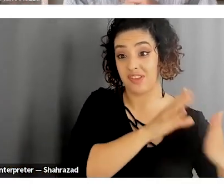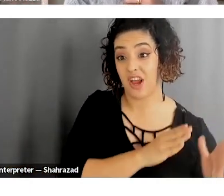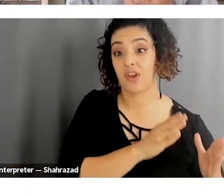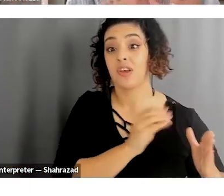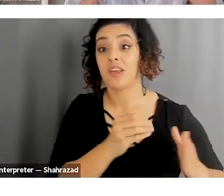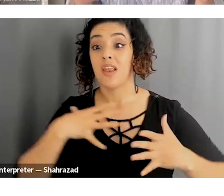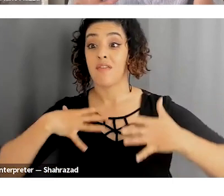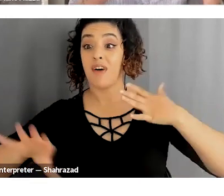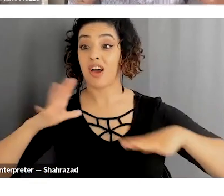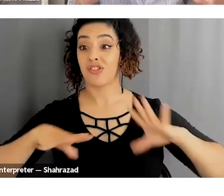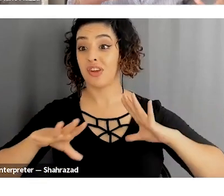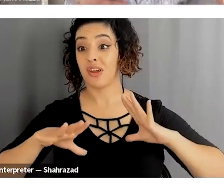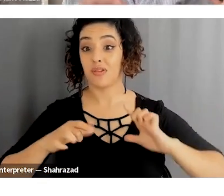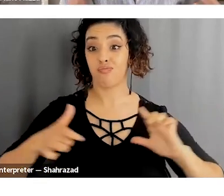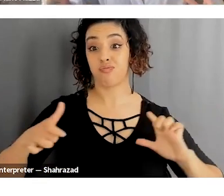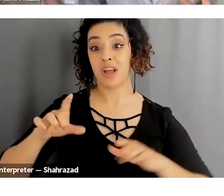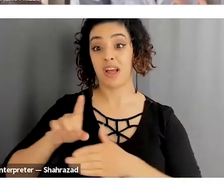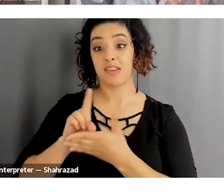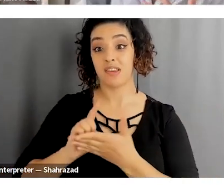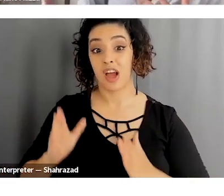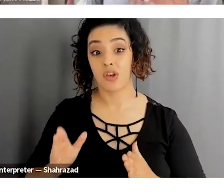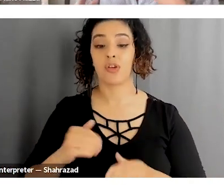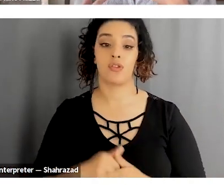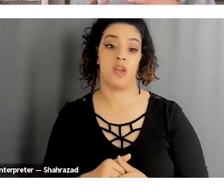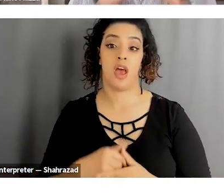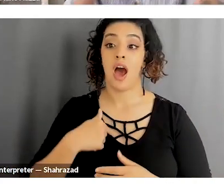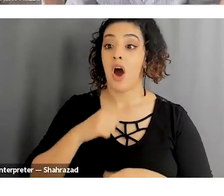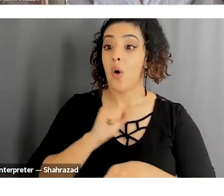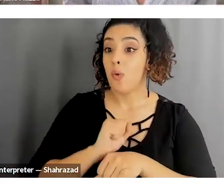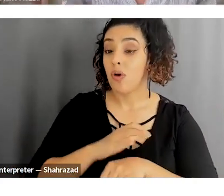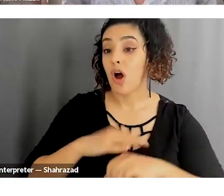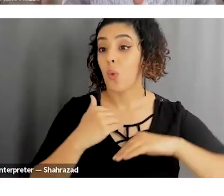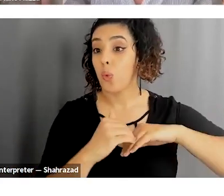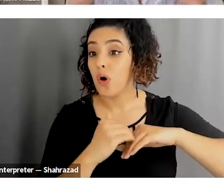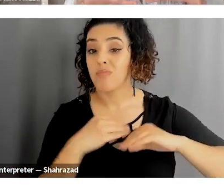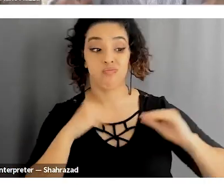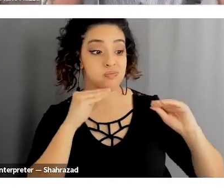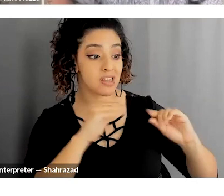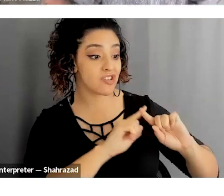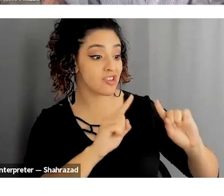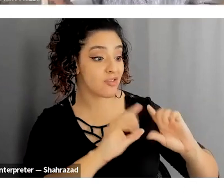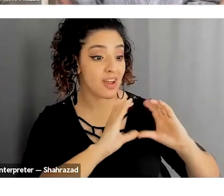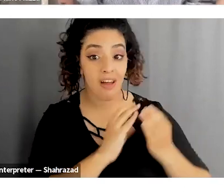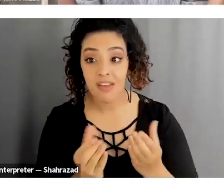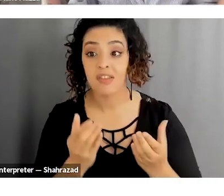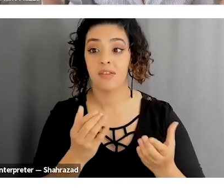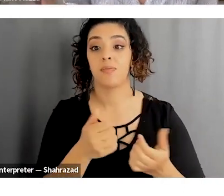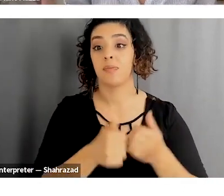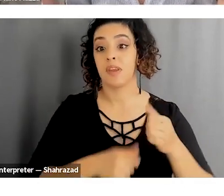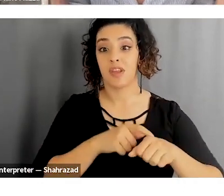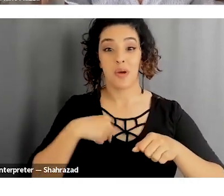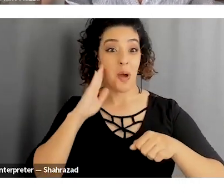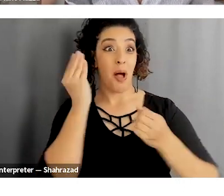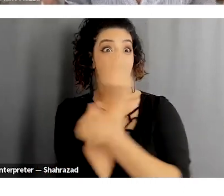artists. I've also worked on wood. I teach classes. I pretty much anytime I get to spread the gospel, so to